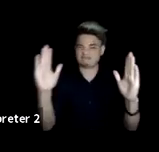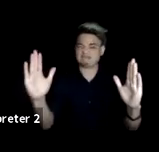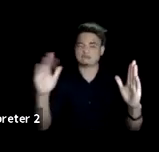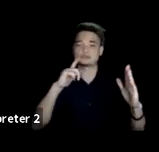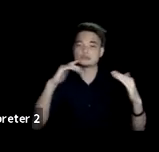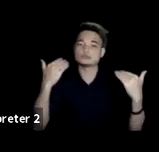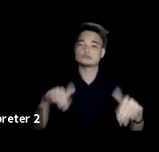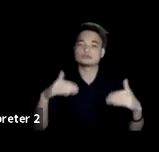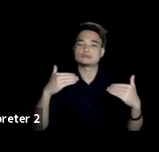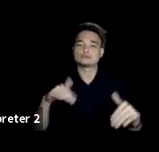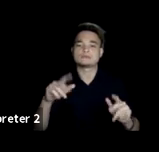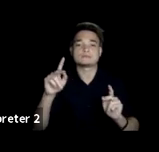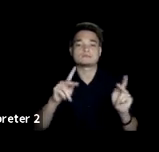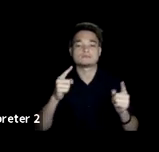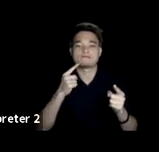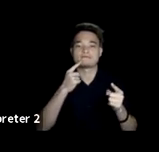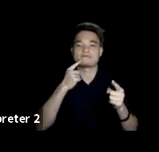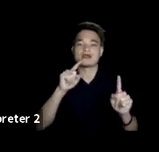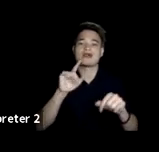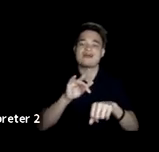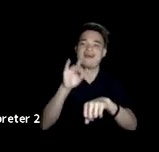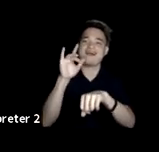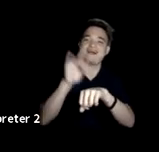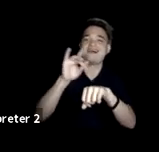the park. Wow.